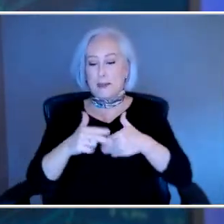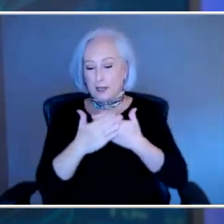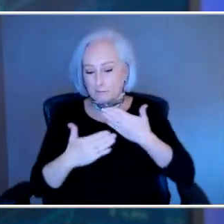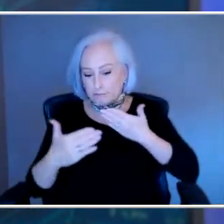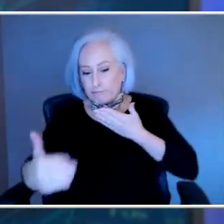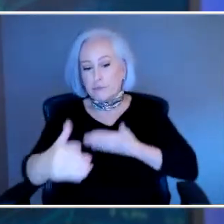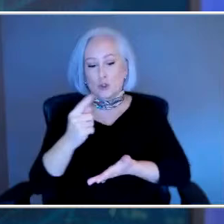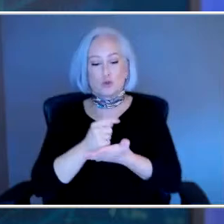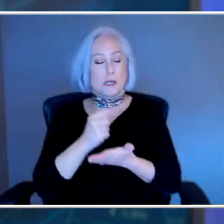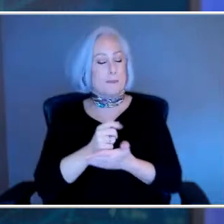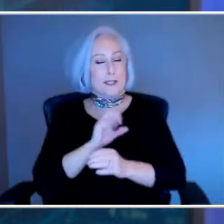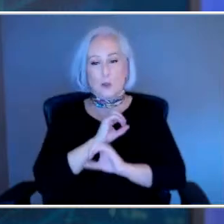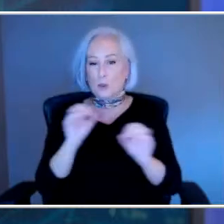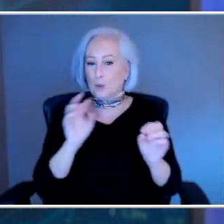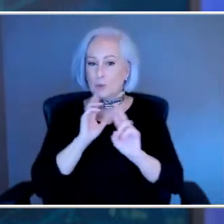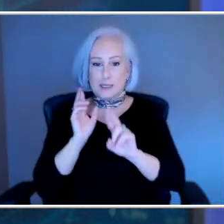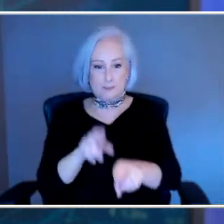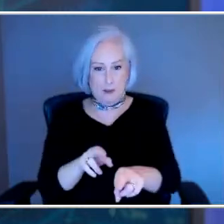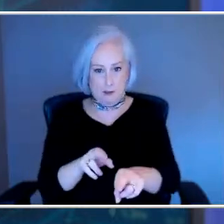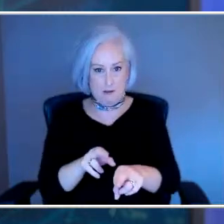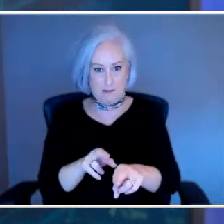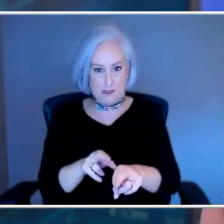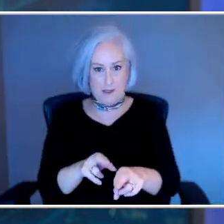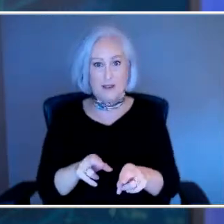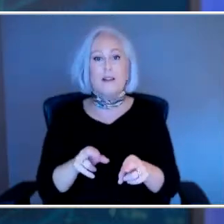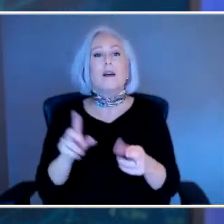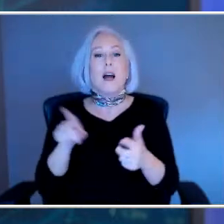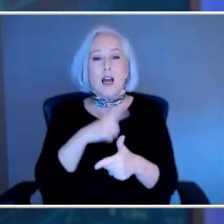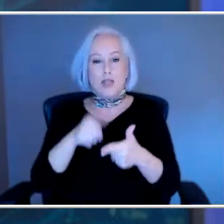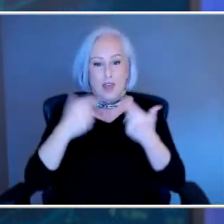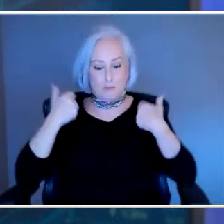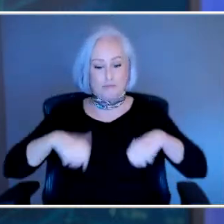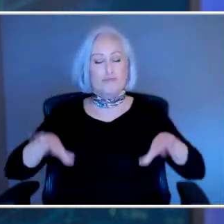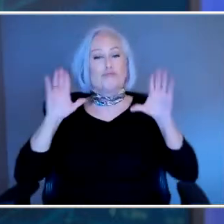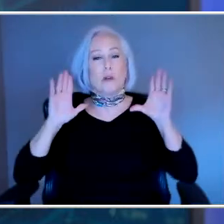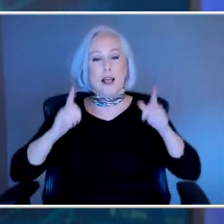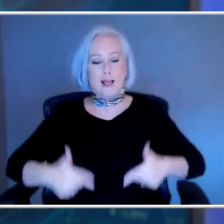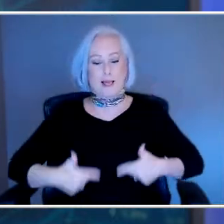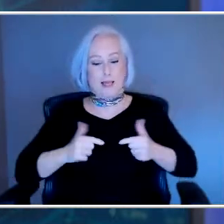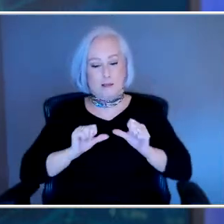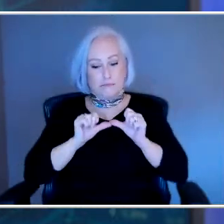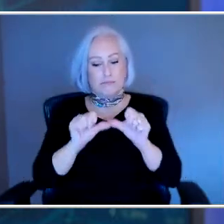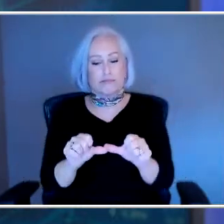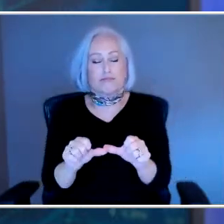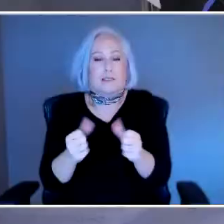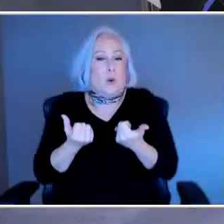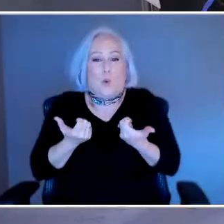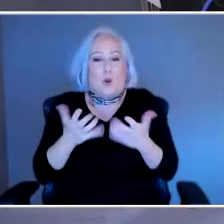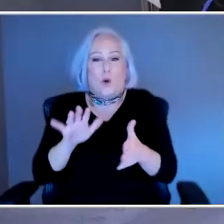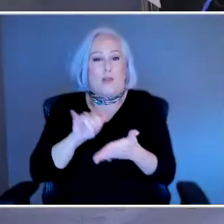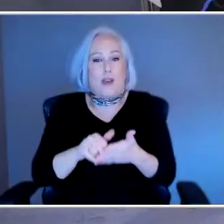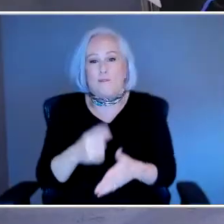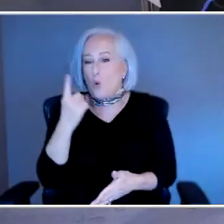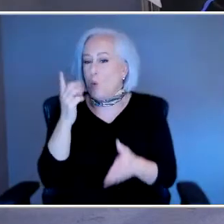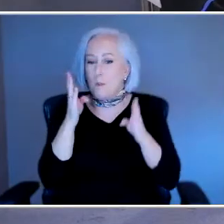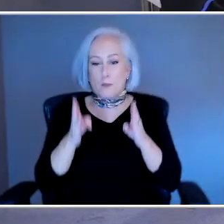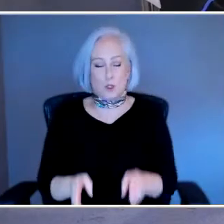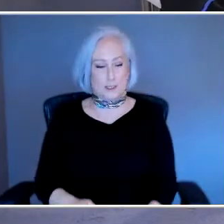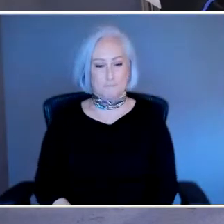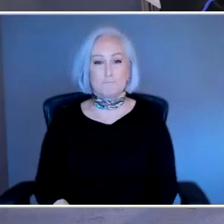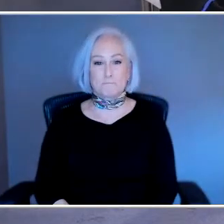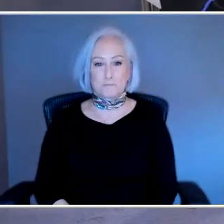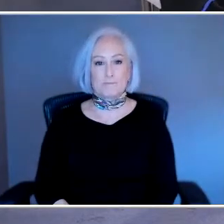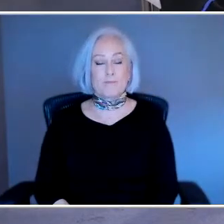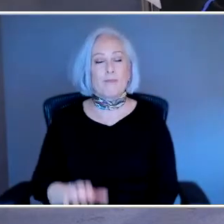to be as good, and then we sacrifice survival. And we are not willing to sacrifice survival for a single one of our patients. So Allison, what do you remember about getting